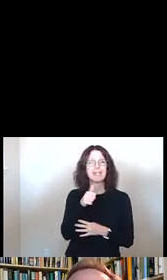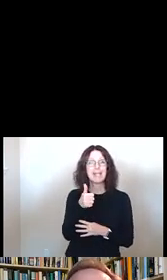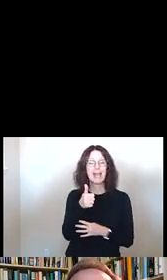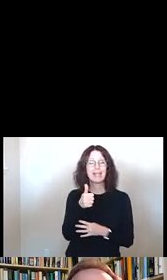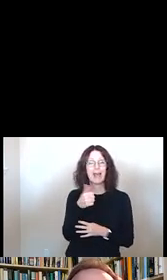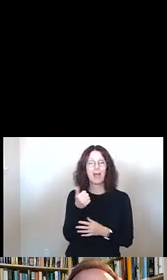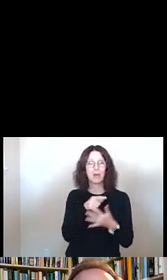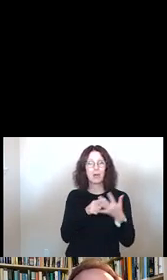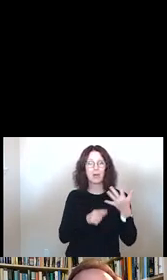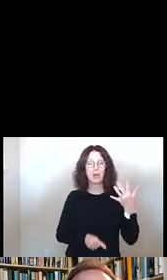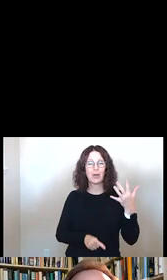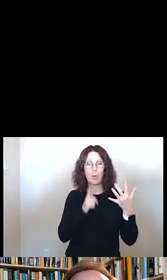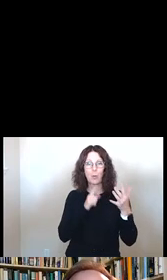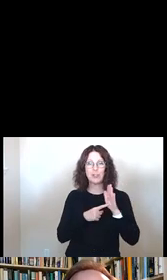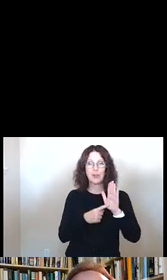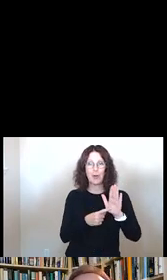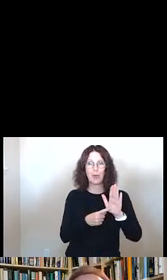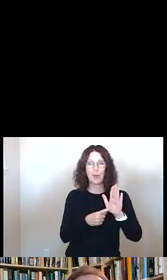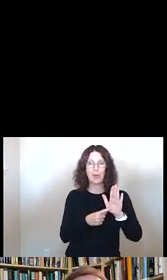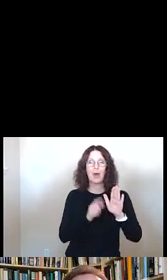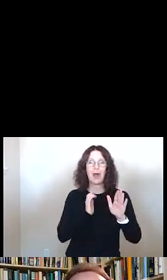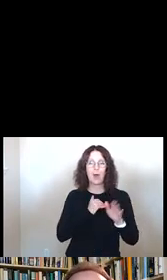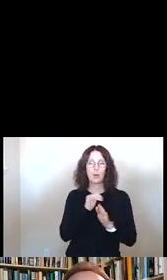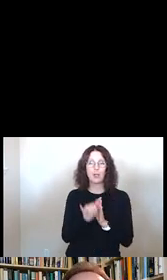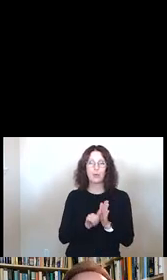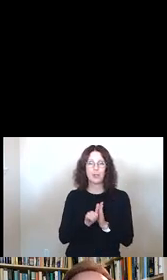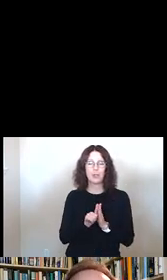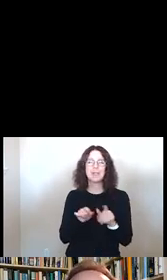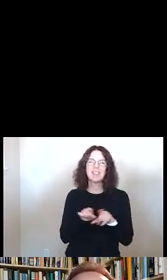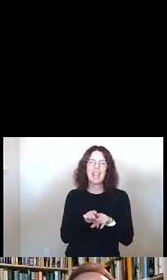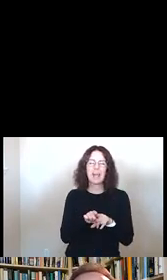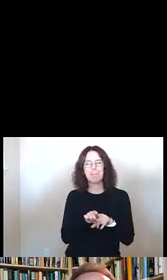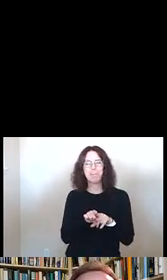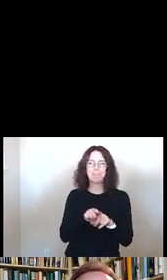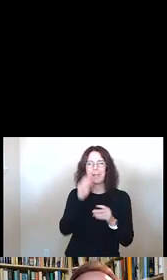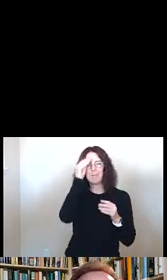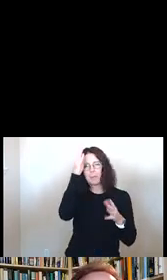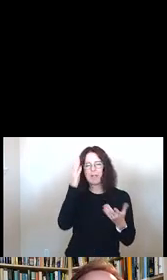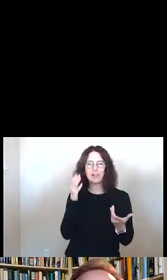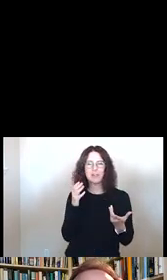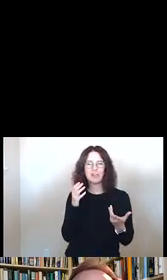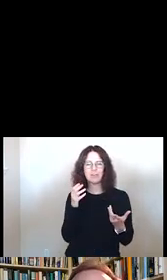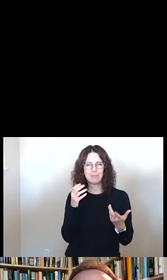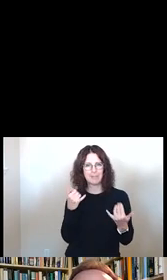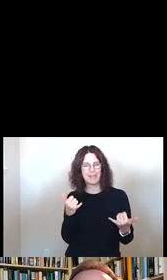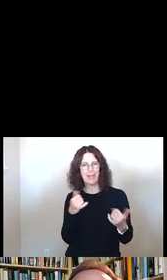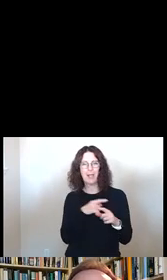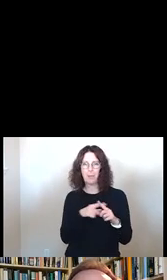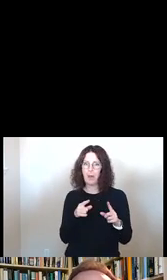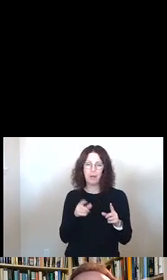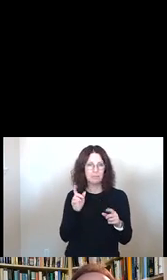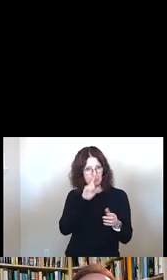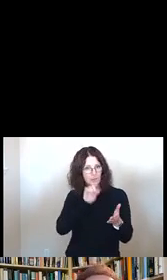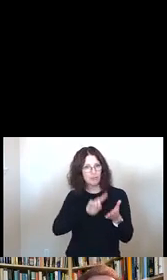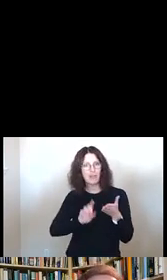YouTube channel. And these are videos that cover some of the same types of information that you've already heard today. So I encourage you to visit the channel and watch a few of